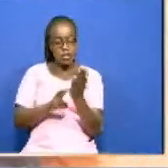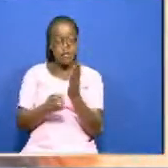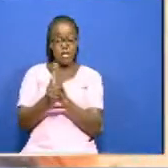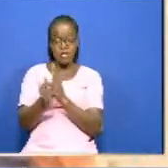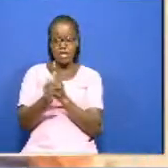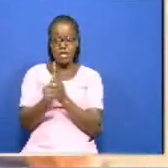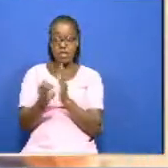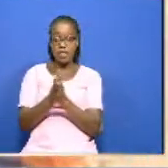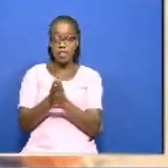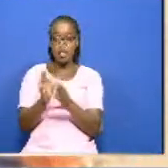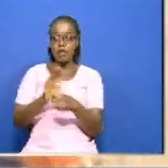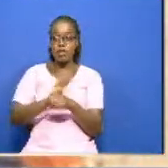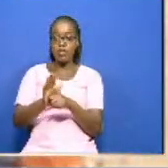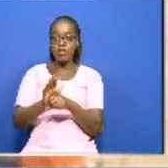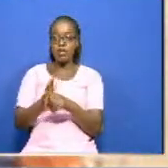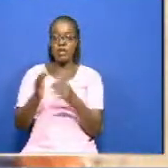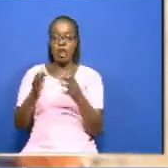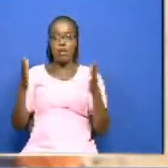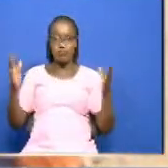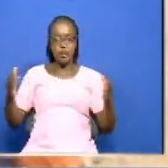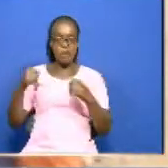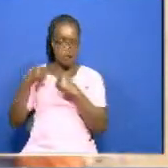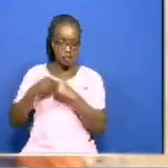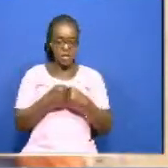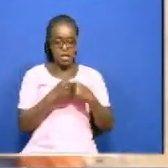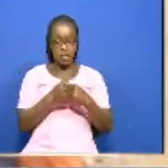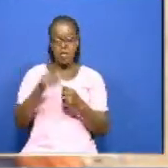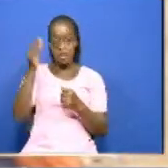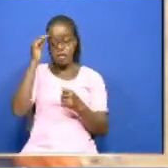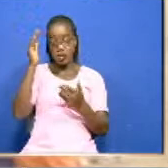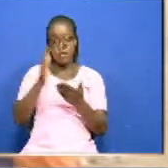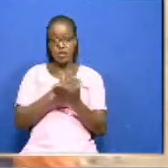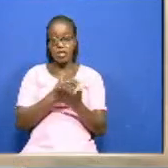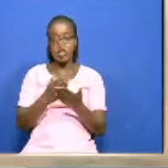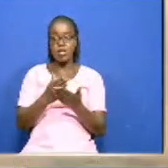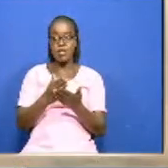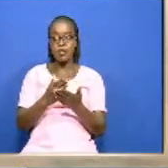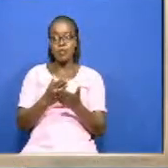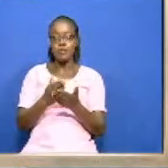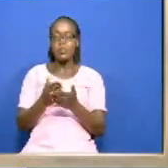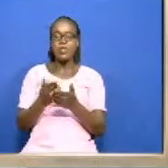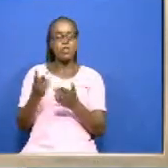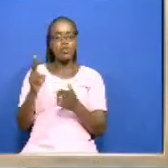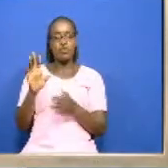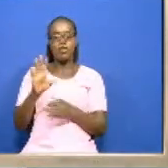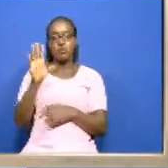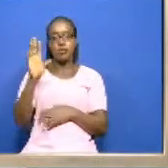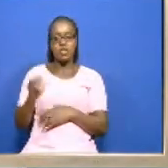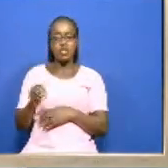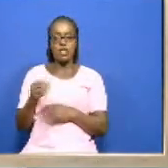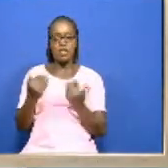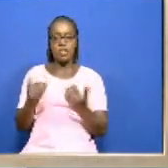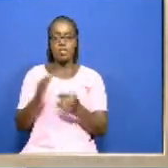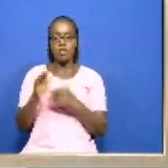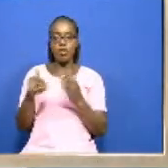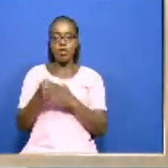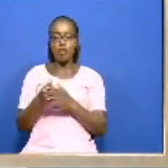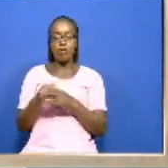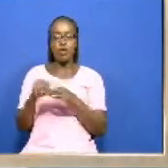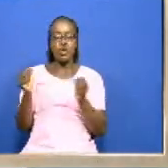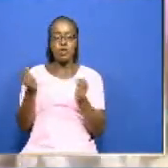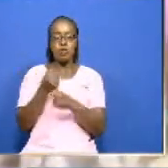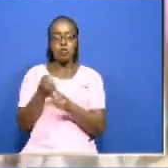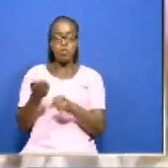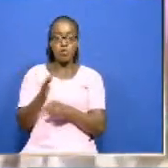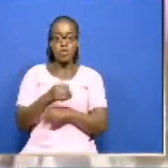that the COVID-19 has posed a huge challenge to the education sector, adding that almost 25% of pupils may not resume schools as